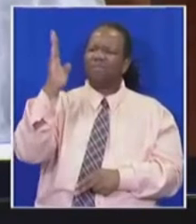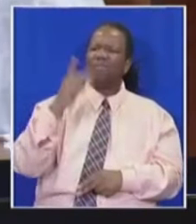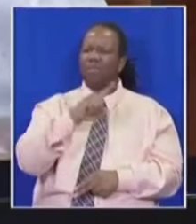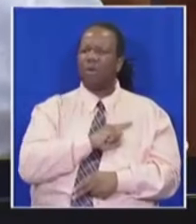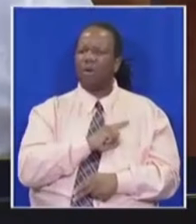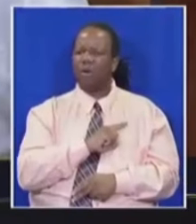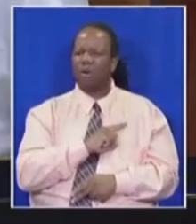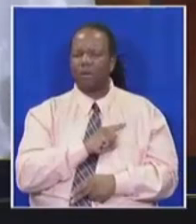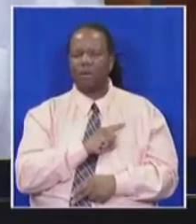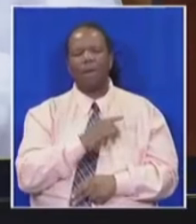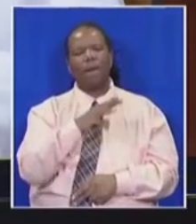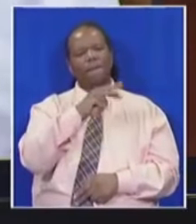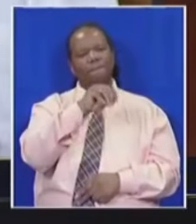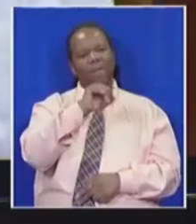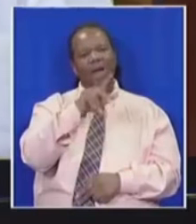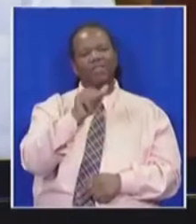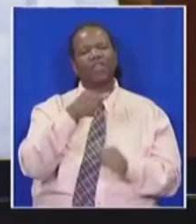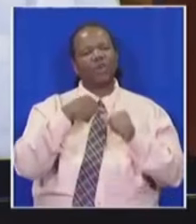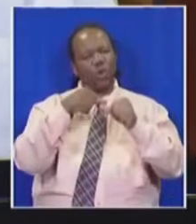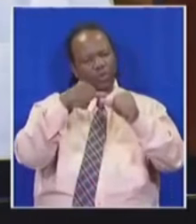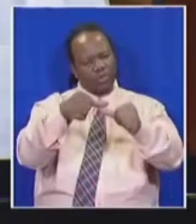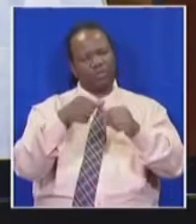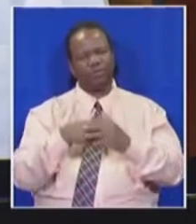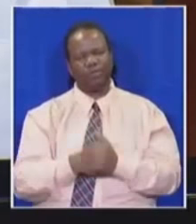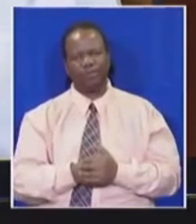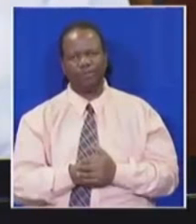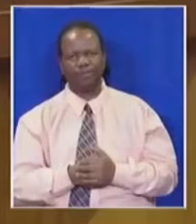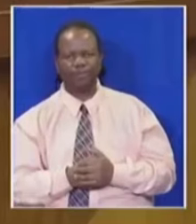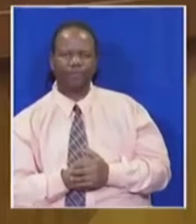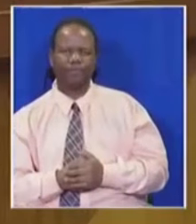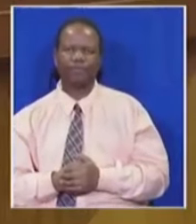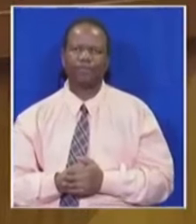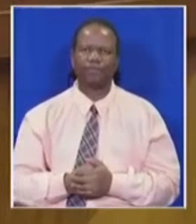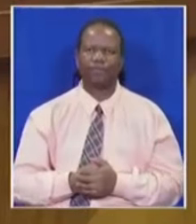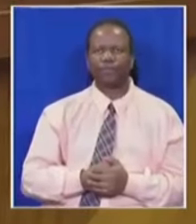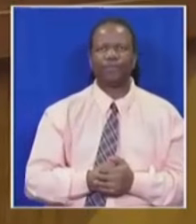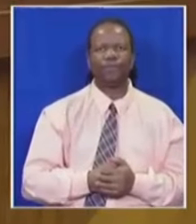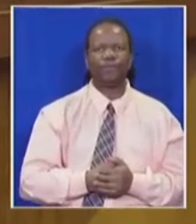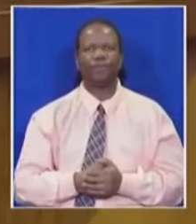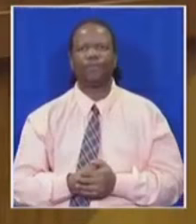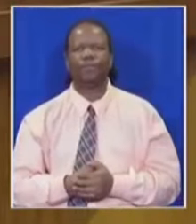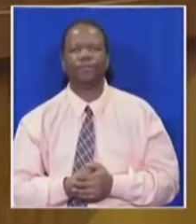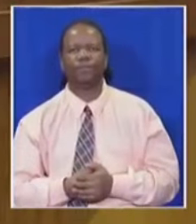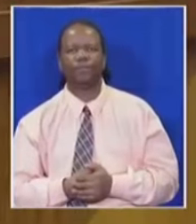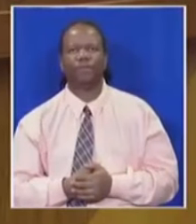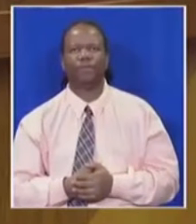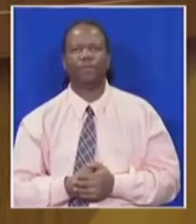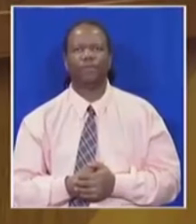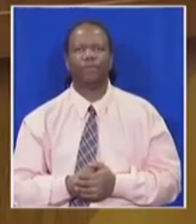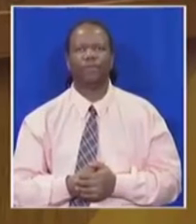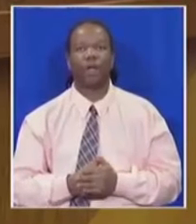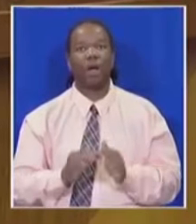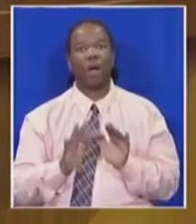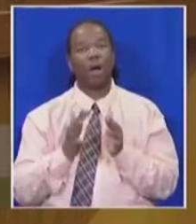Honourable Malatsi, tswela pele mreno. Re mametse taba tsa hao jwale. Thanks, Deputy Speaker. The Honourable Manana is a